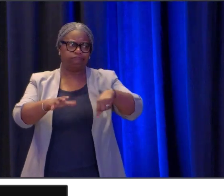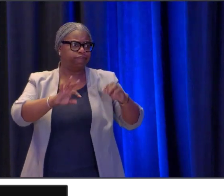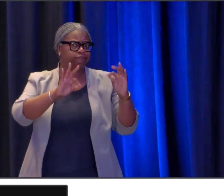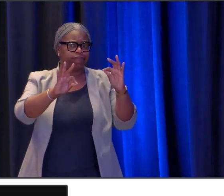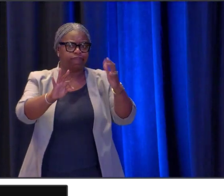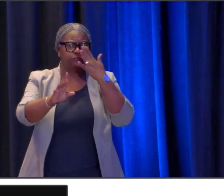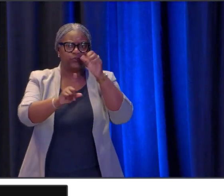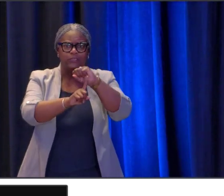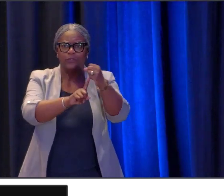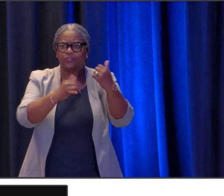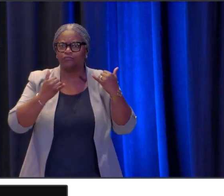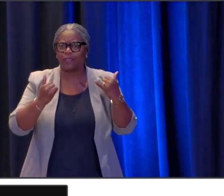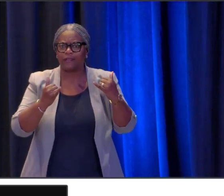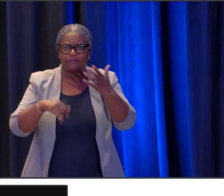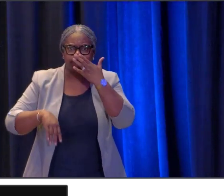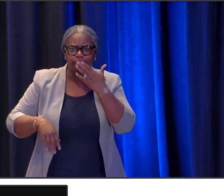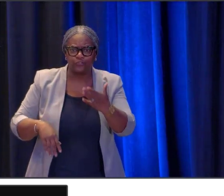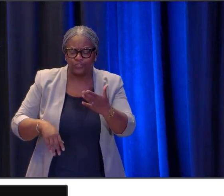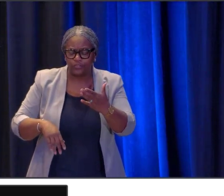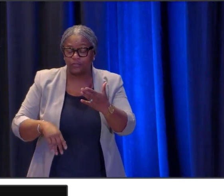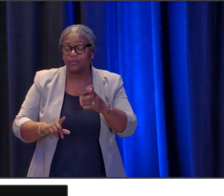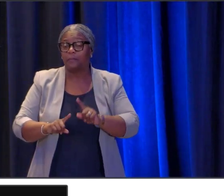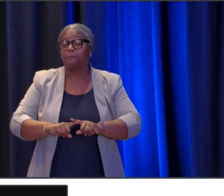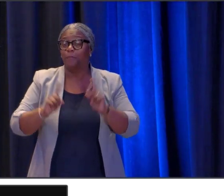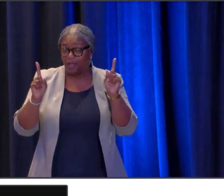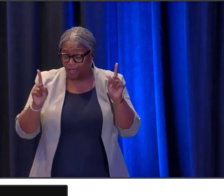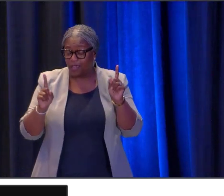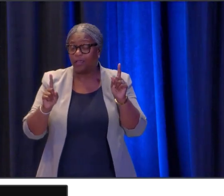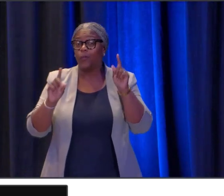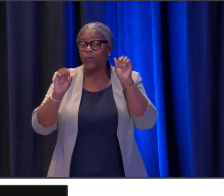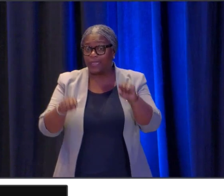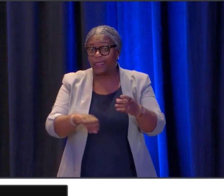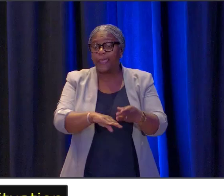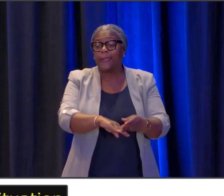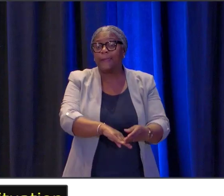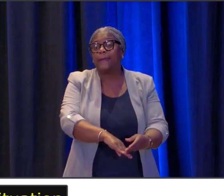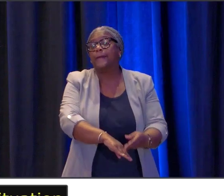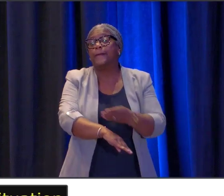situation right now. But we can do better.